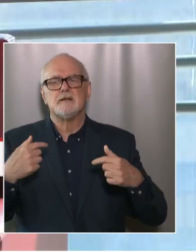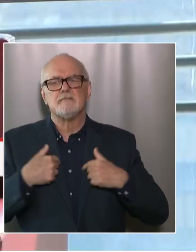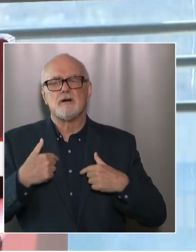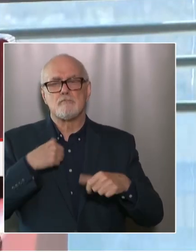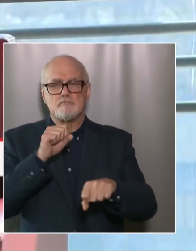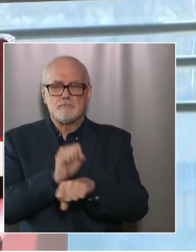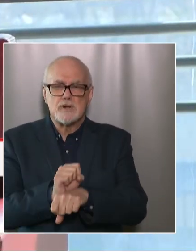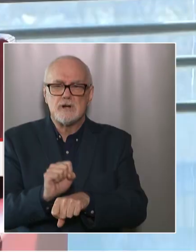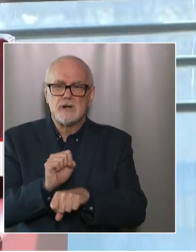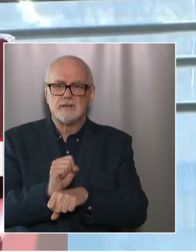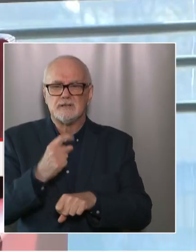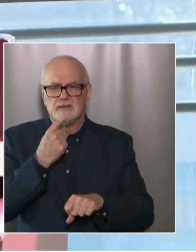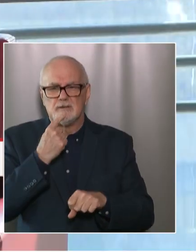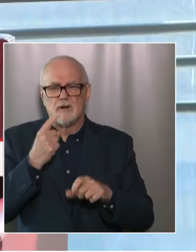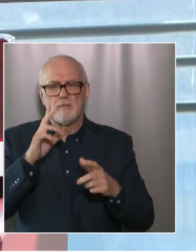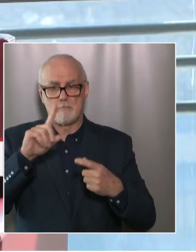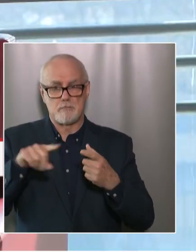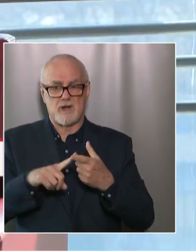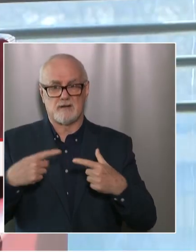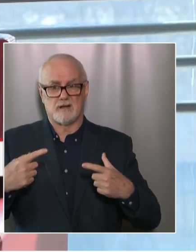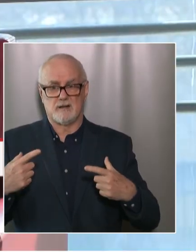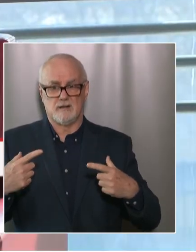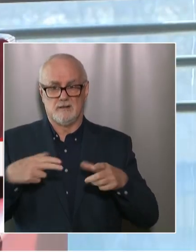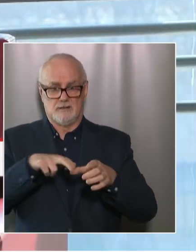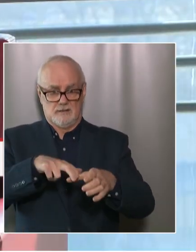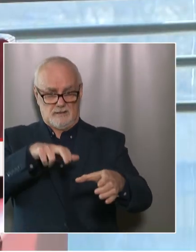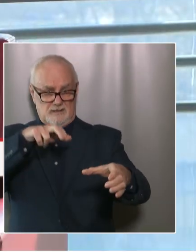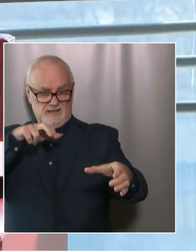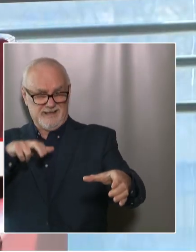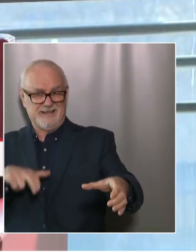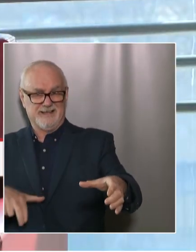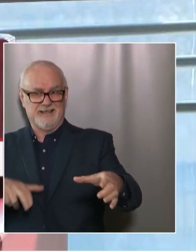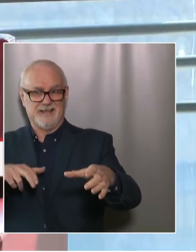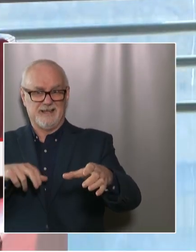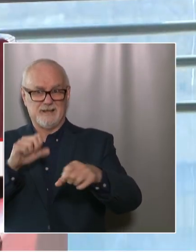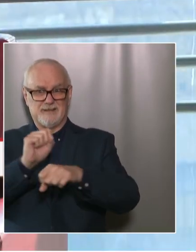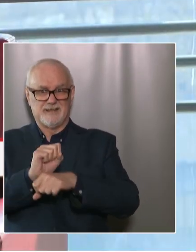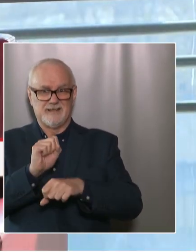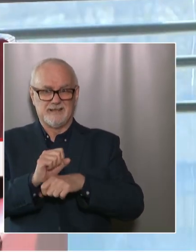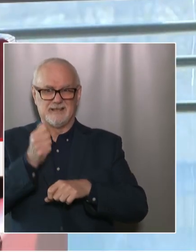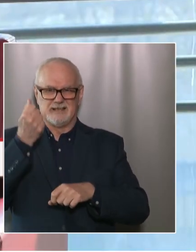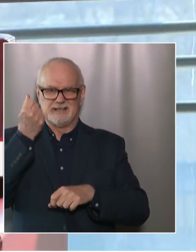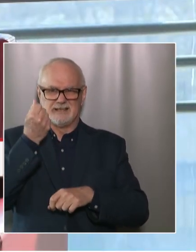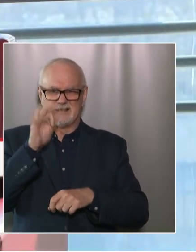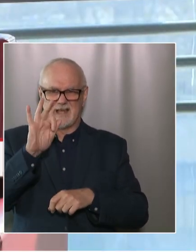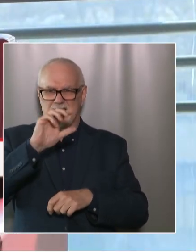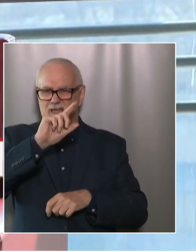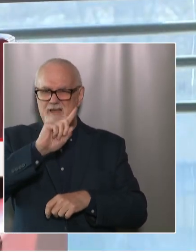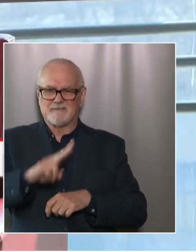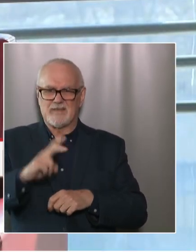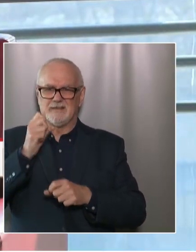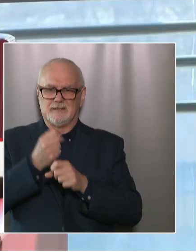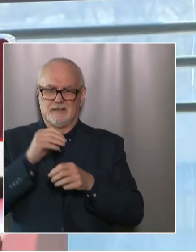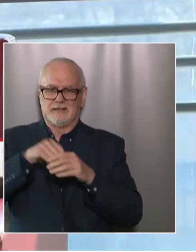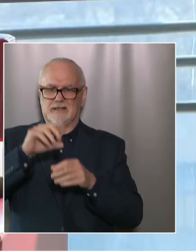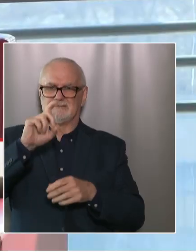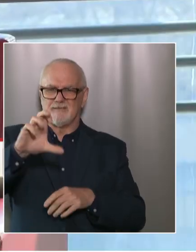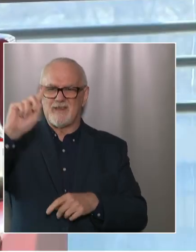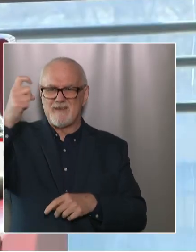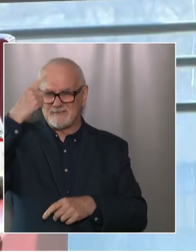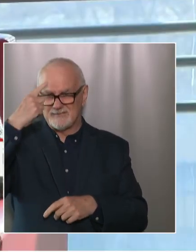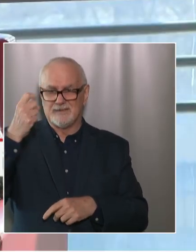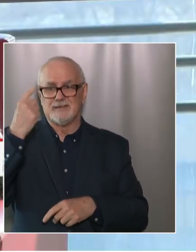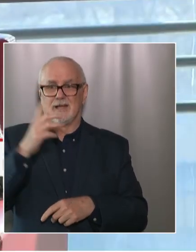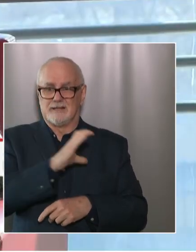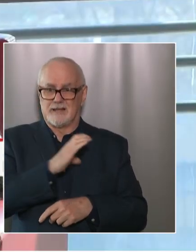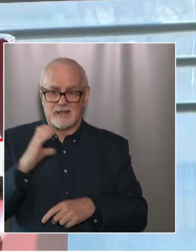the time I leave office next January, I would have been in D.C. government 19 and a half years. Wow. As council member